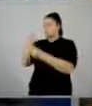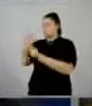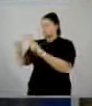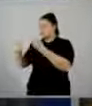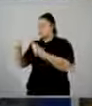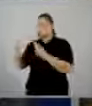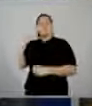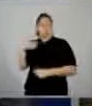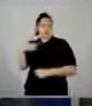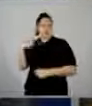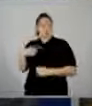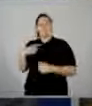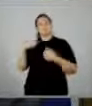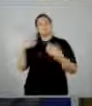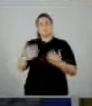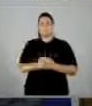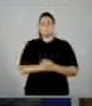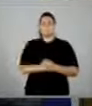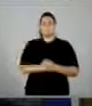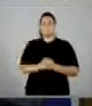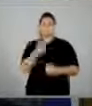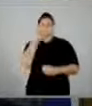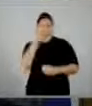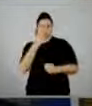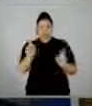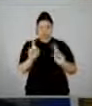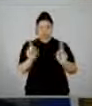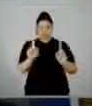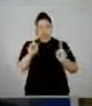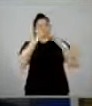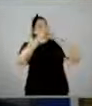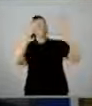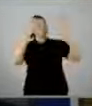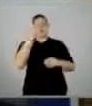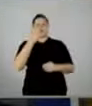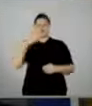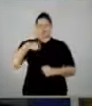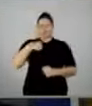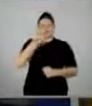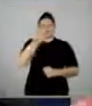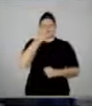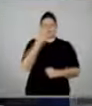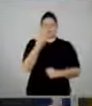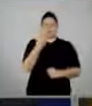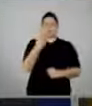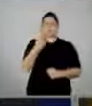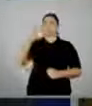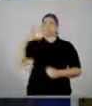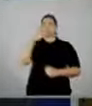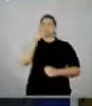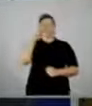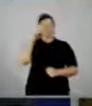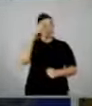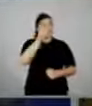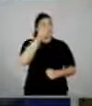it comes down to what old means. I'm 61. When I was 40, I thought 60 was old. Now I've decided 61 is very